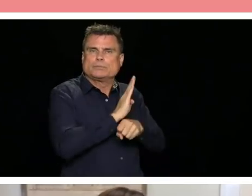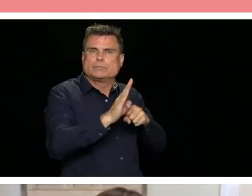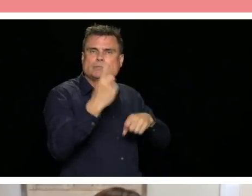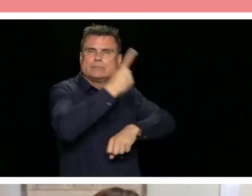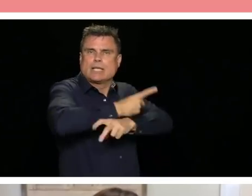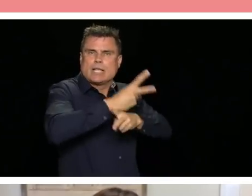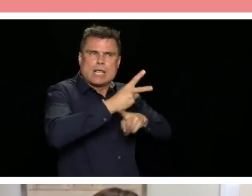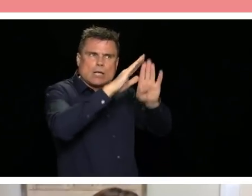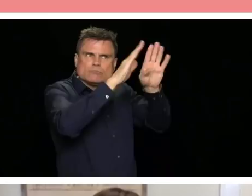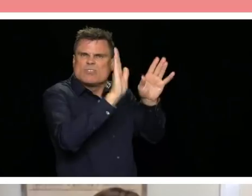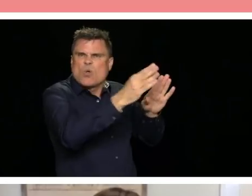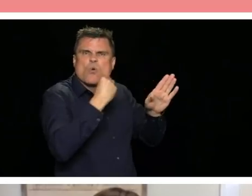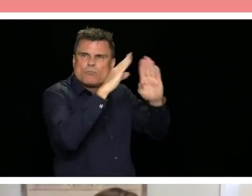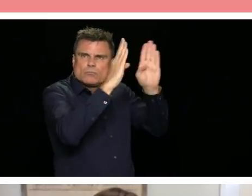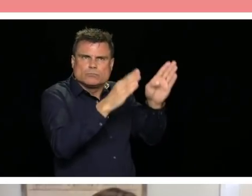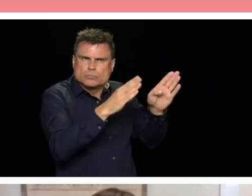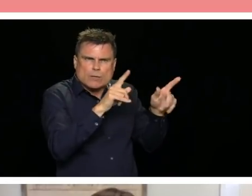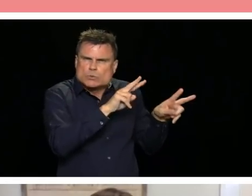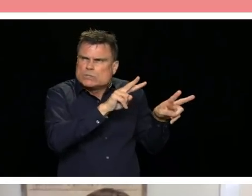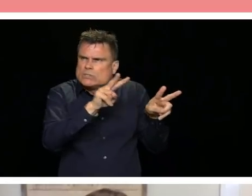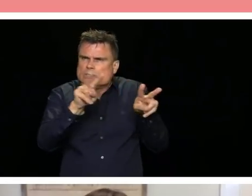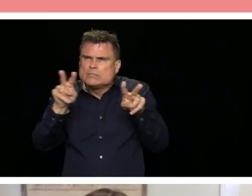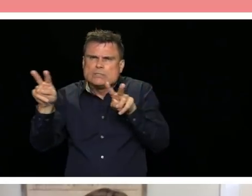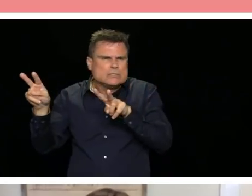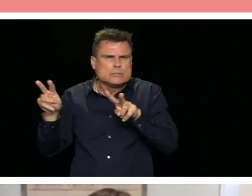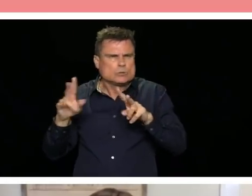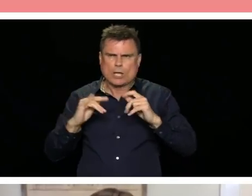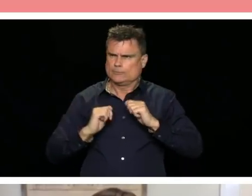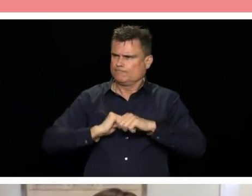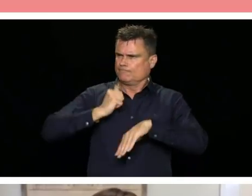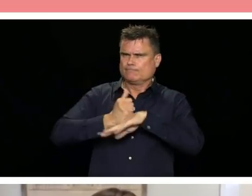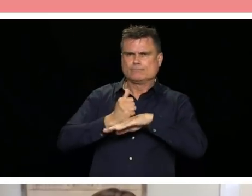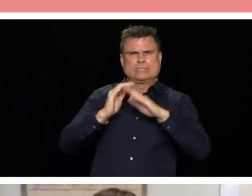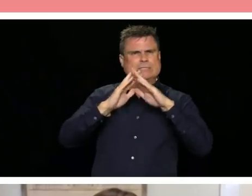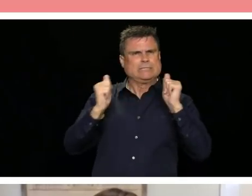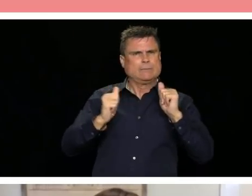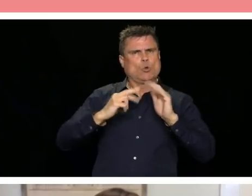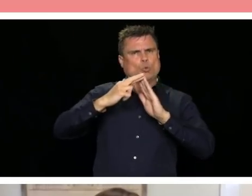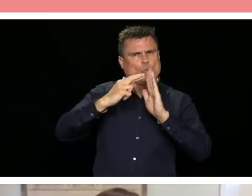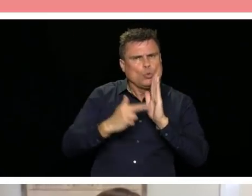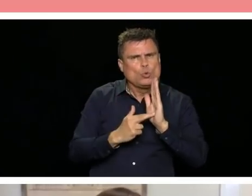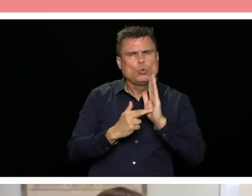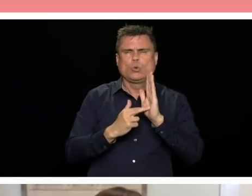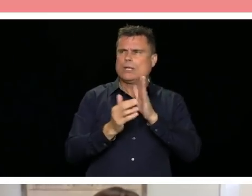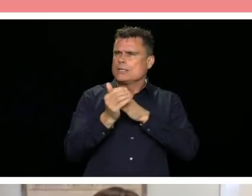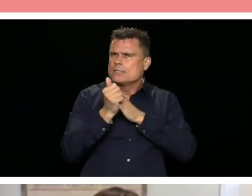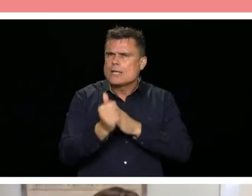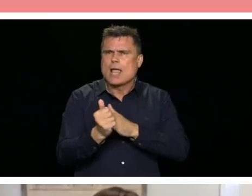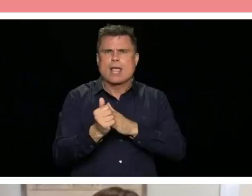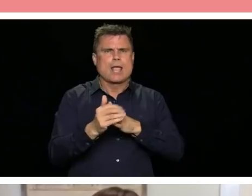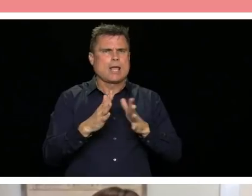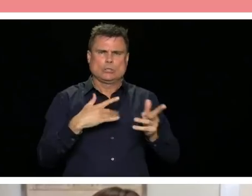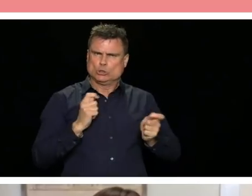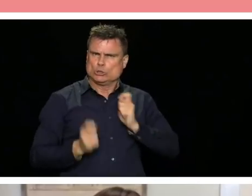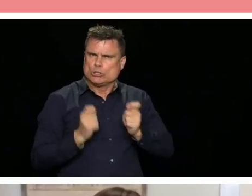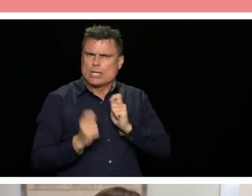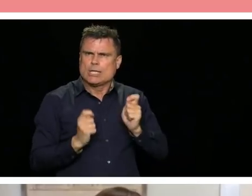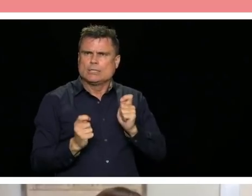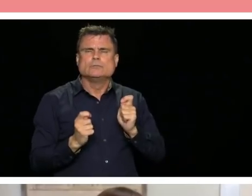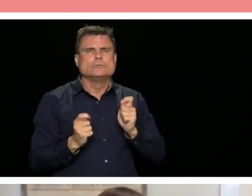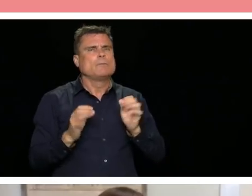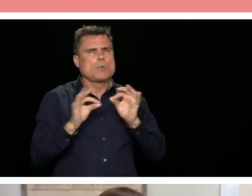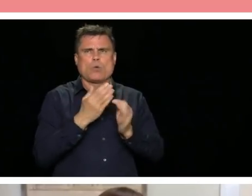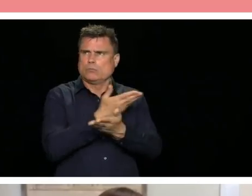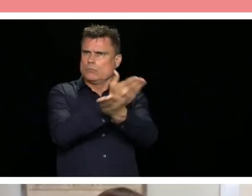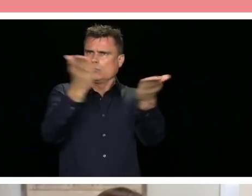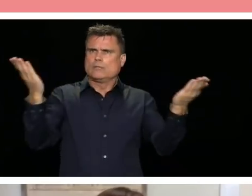to use our online matching process. At first, it was open to essential services workers in the beginning, but now we've opened it up to all parents. So